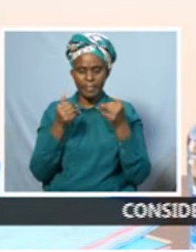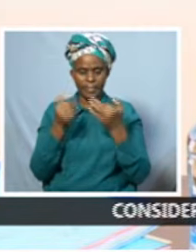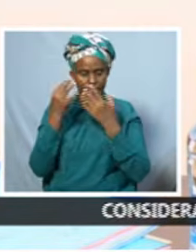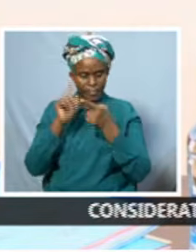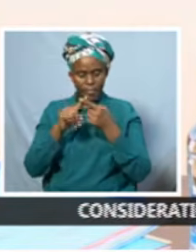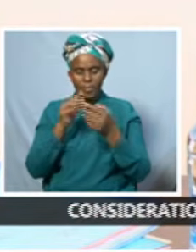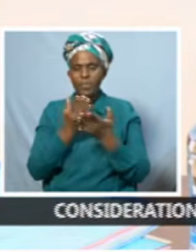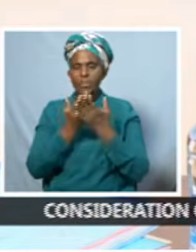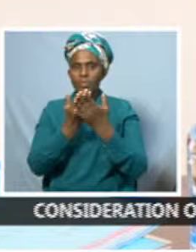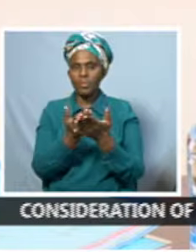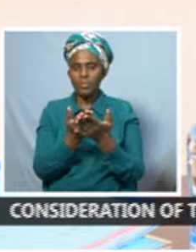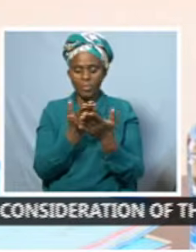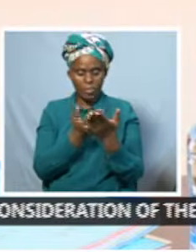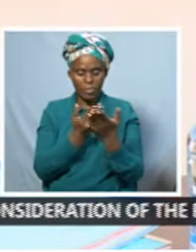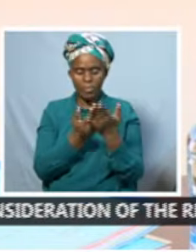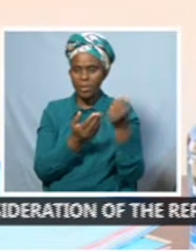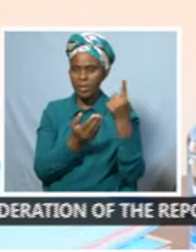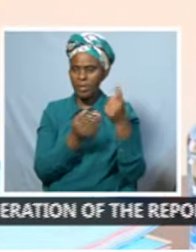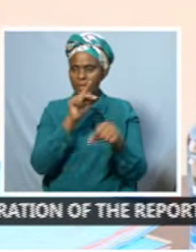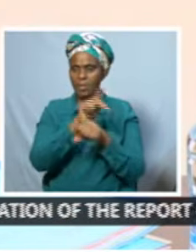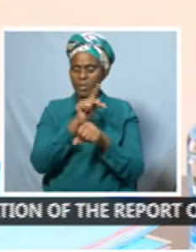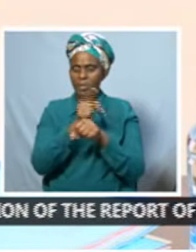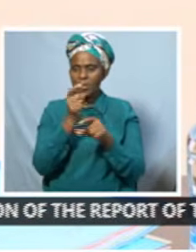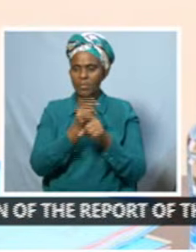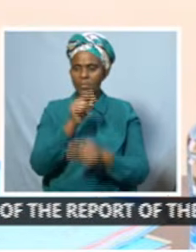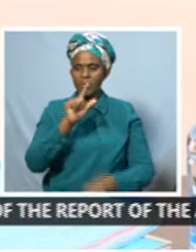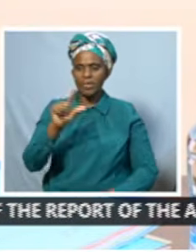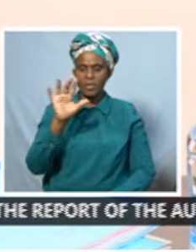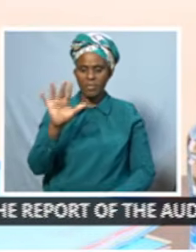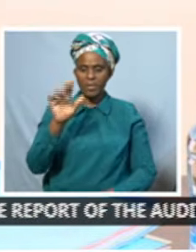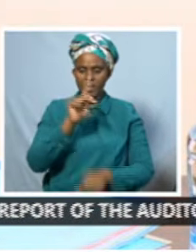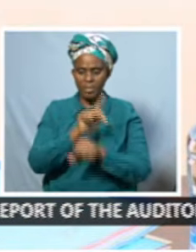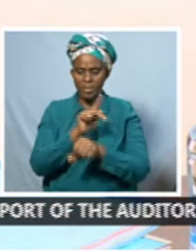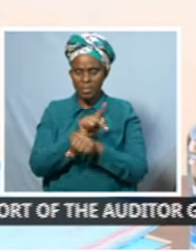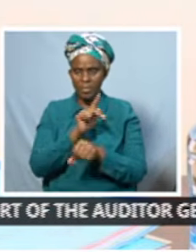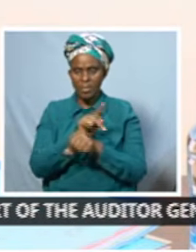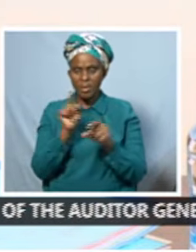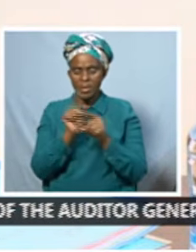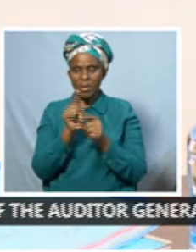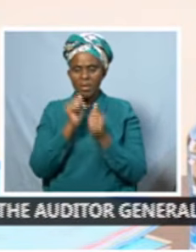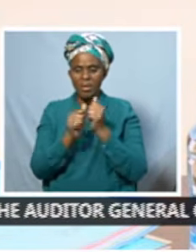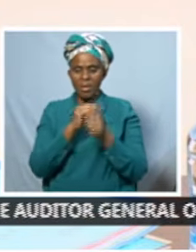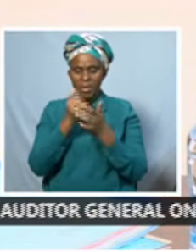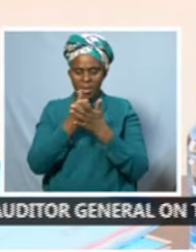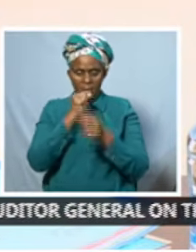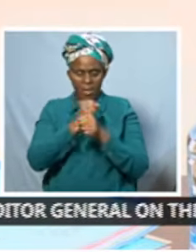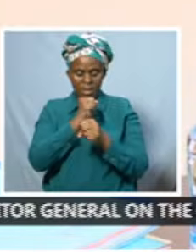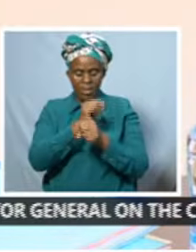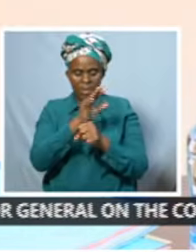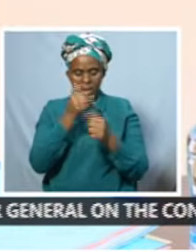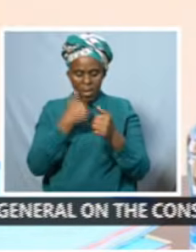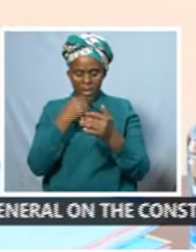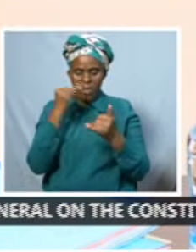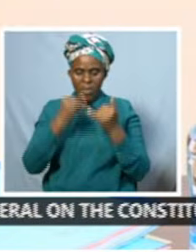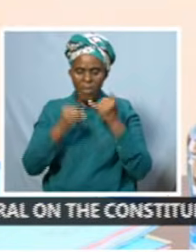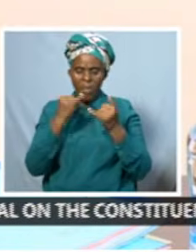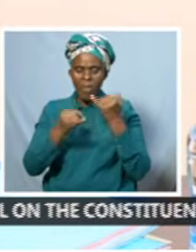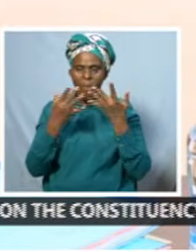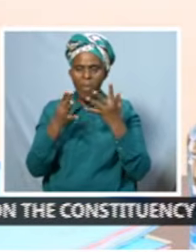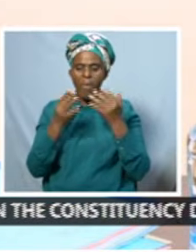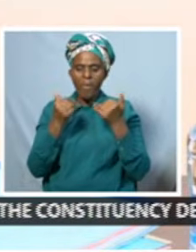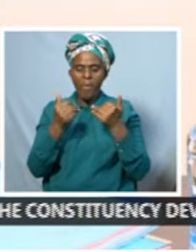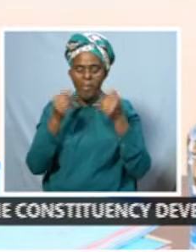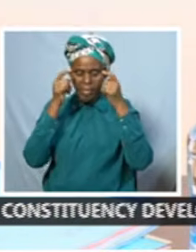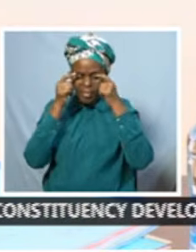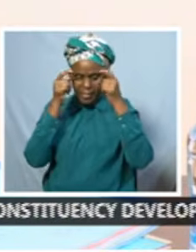submit that 11 projects out of the 25 projects that were works in projects have since been completed